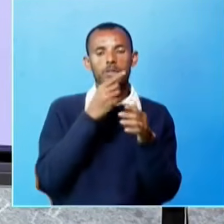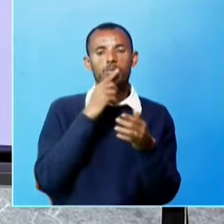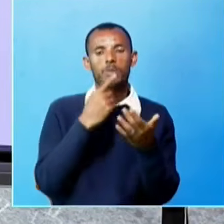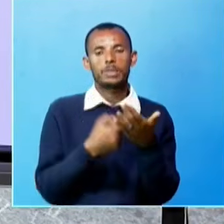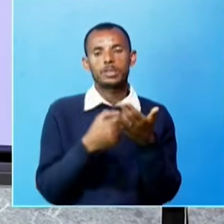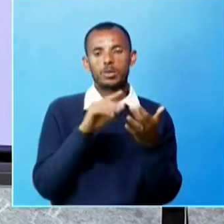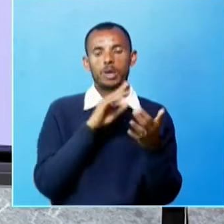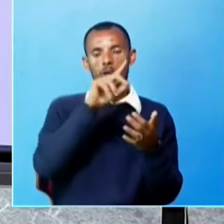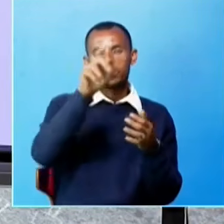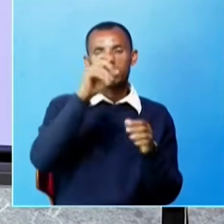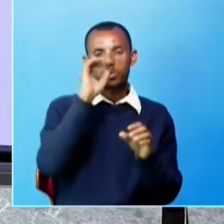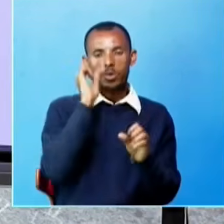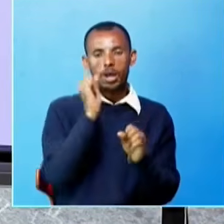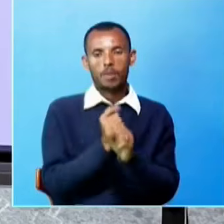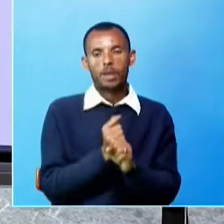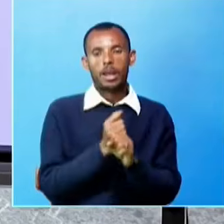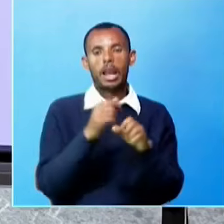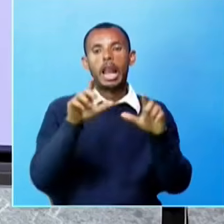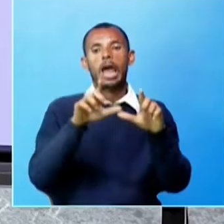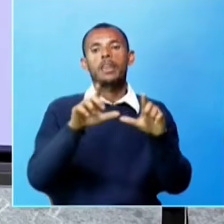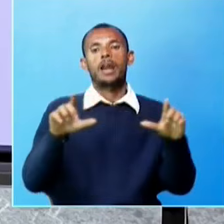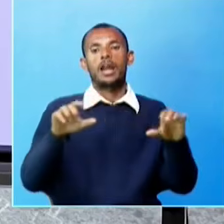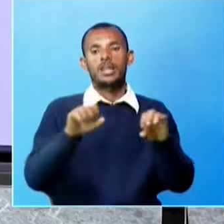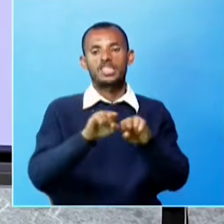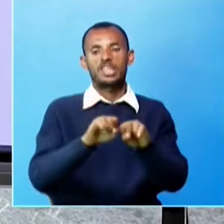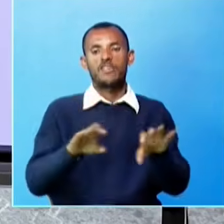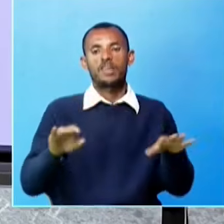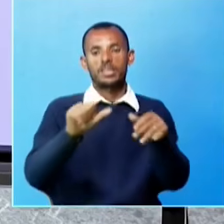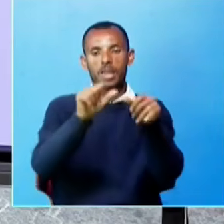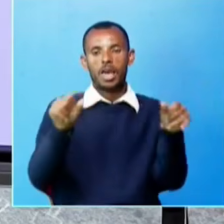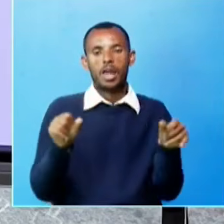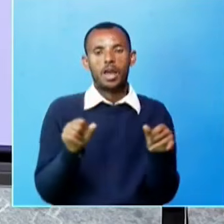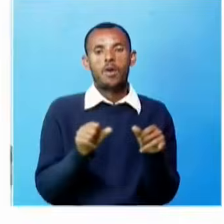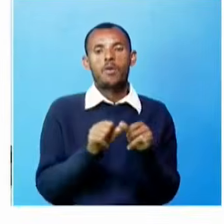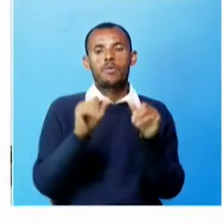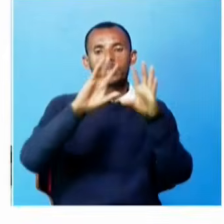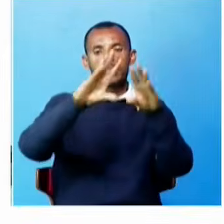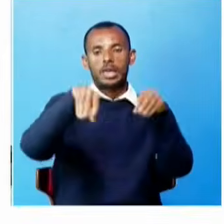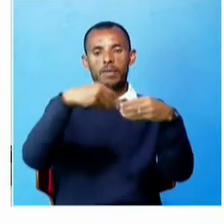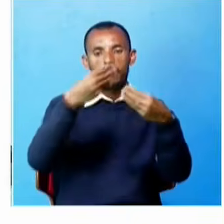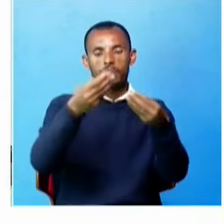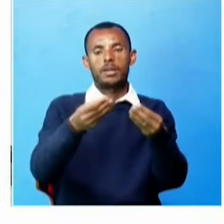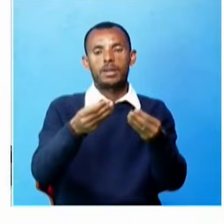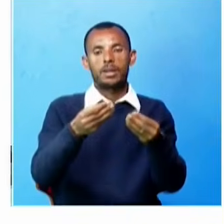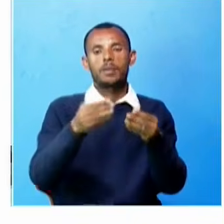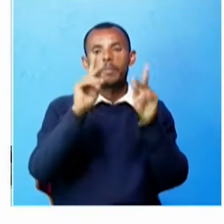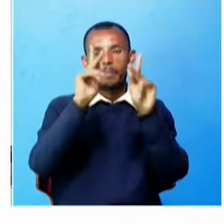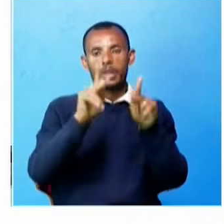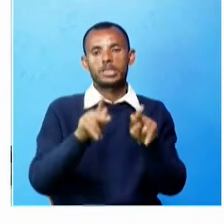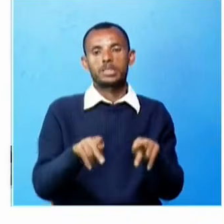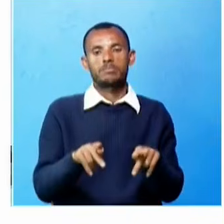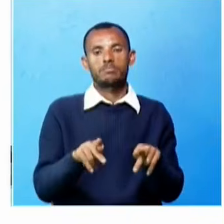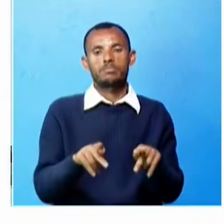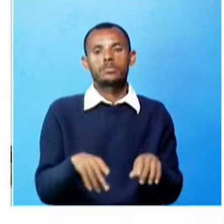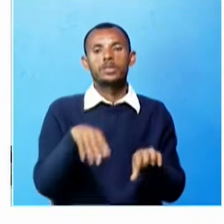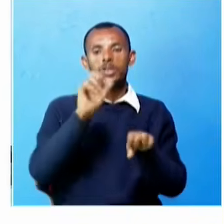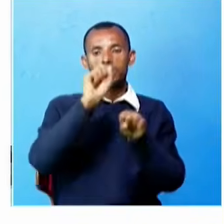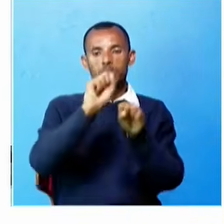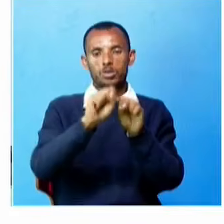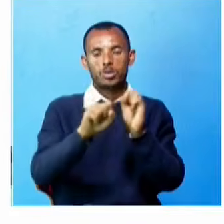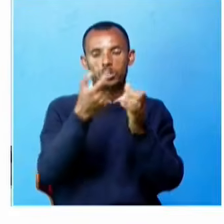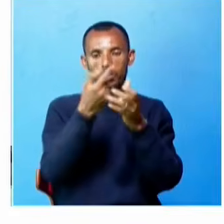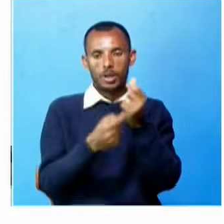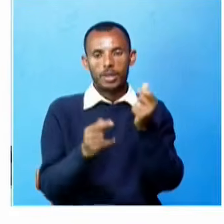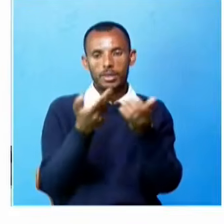we are asked to calculate the lateral surface area of the given prism. Okay, so the